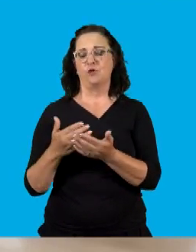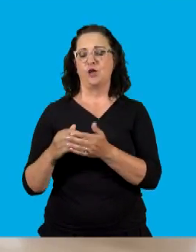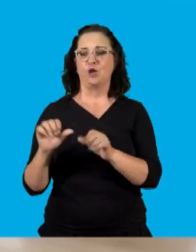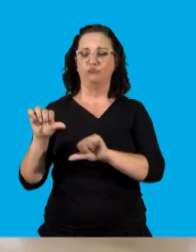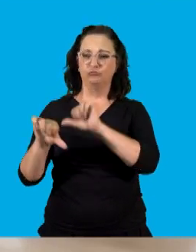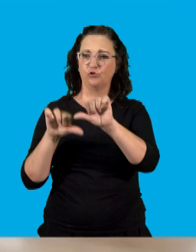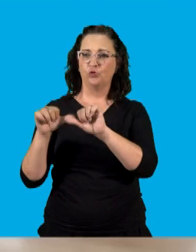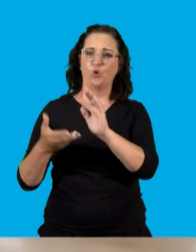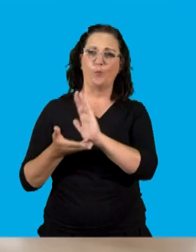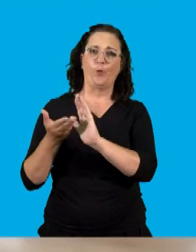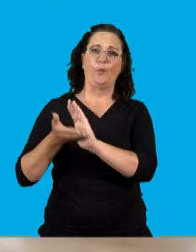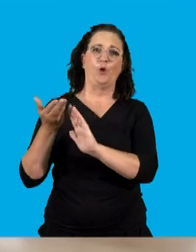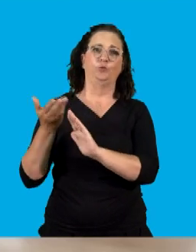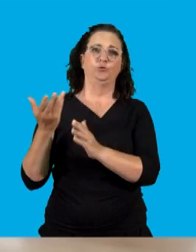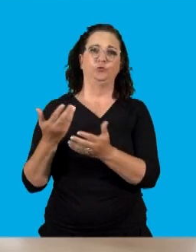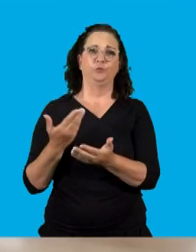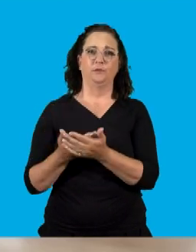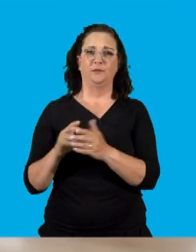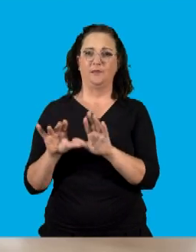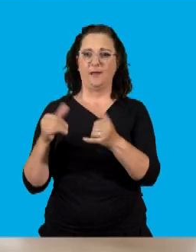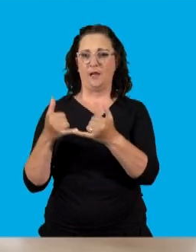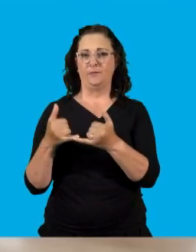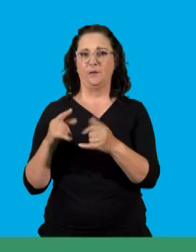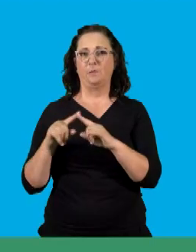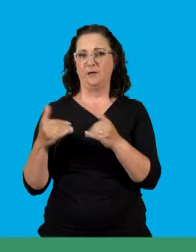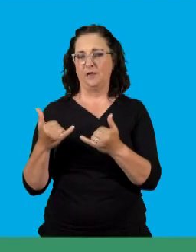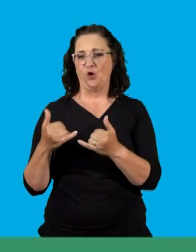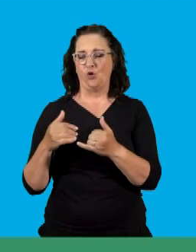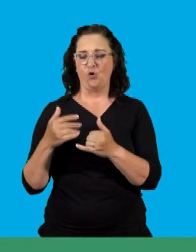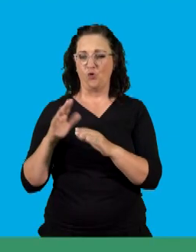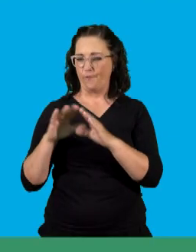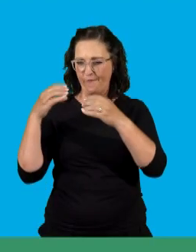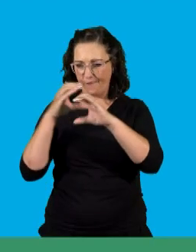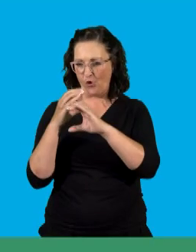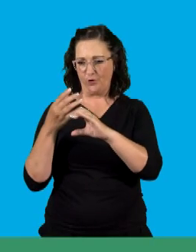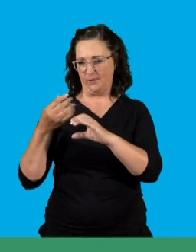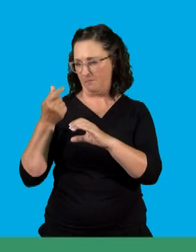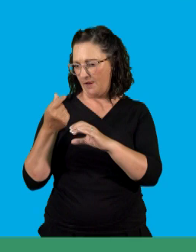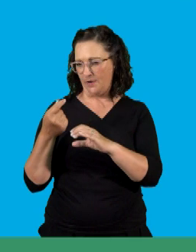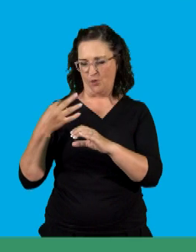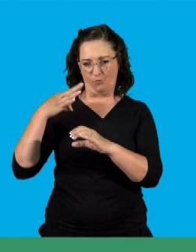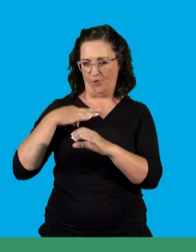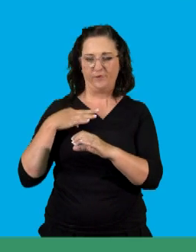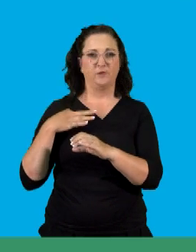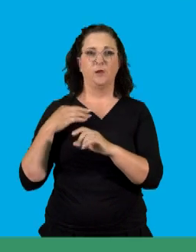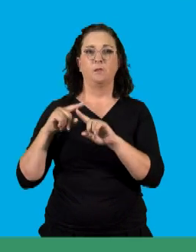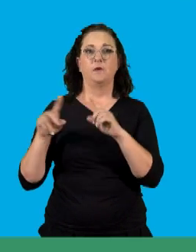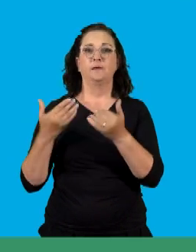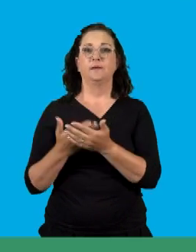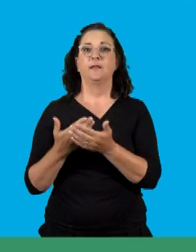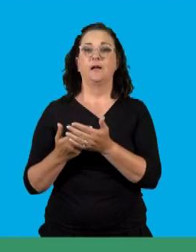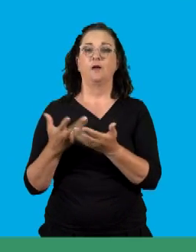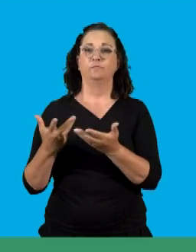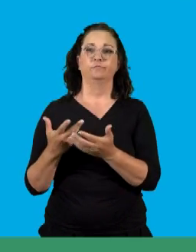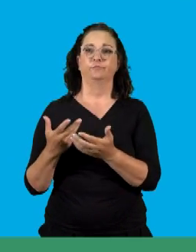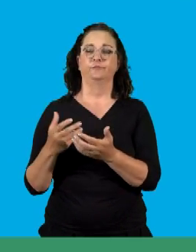cultural activities. With non-profit companies, these companies are started not to generate profit, but to make sure that they are for